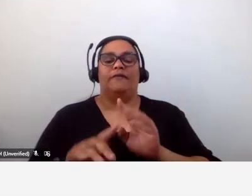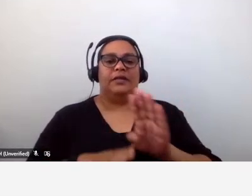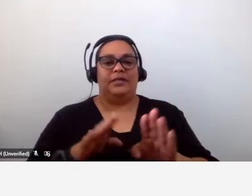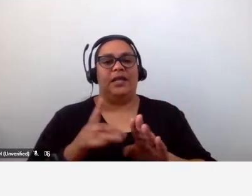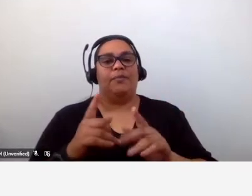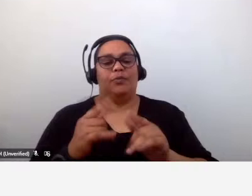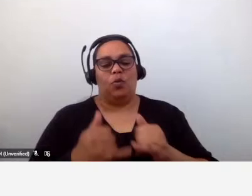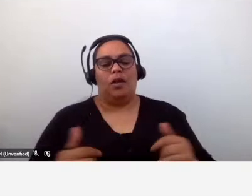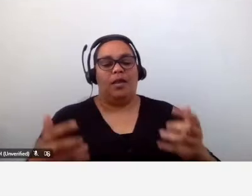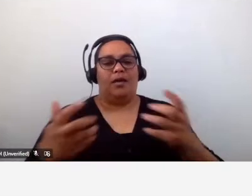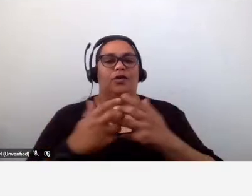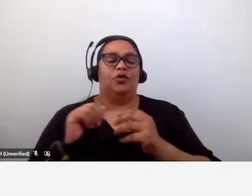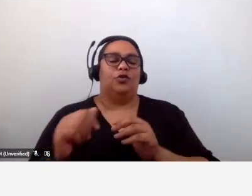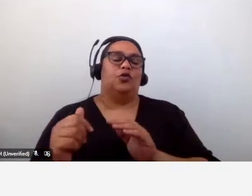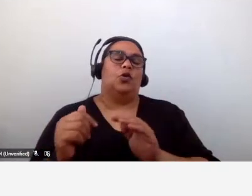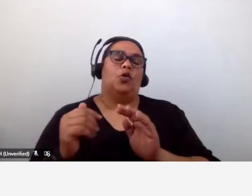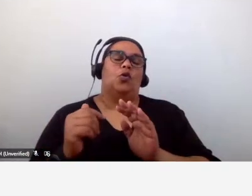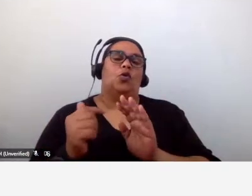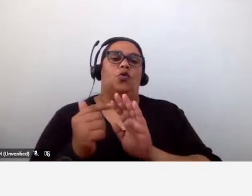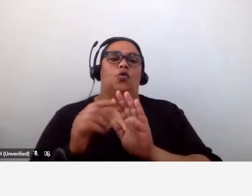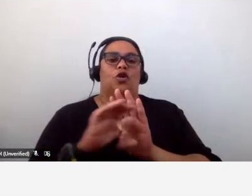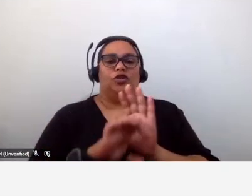to align the legislation with the Constitution.